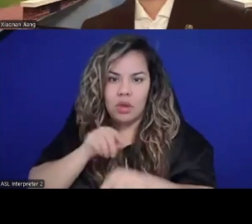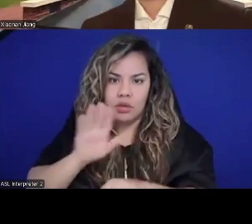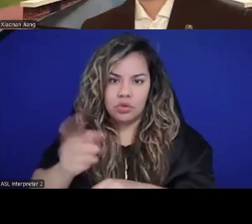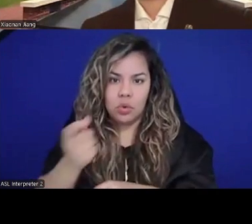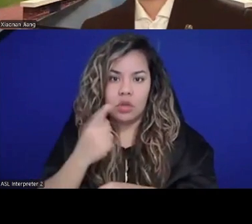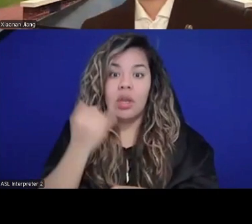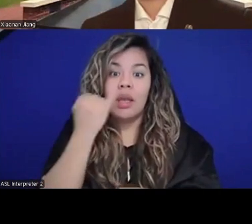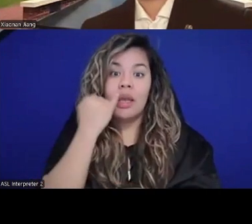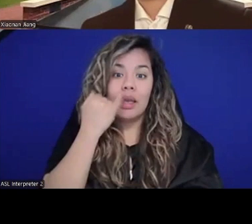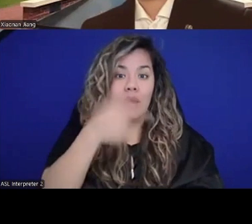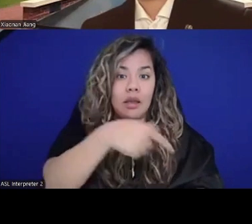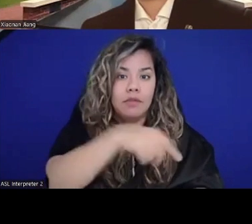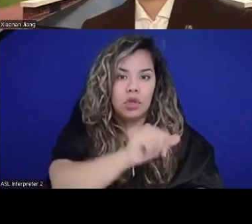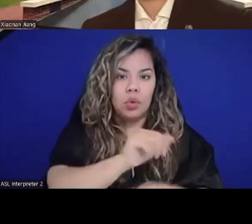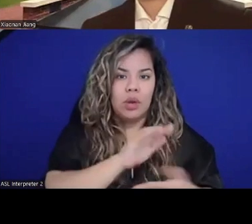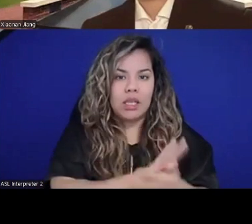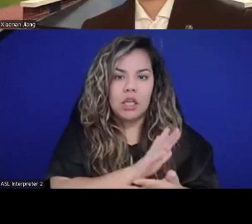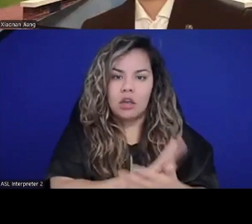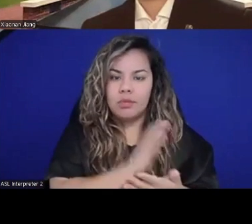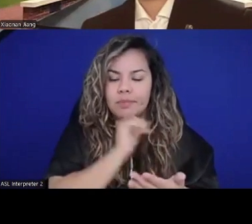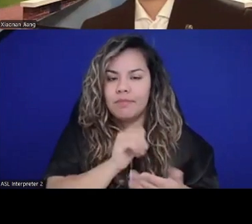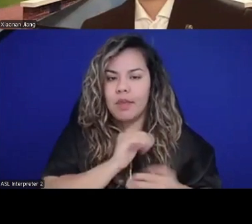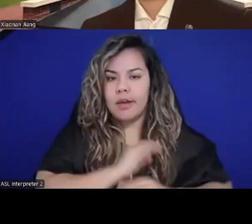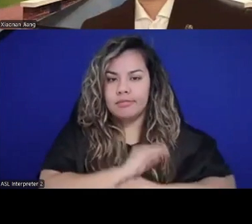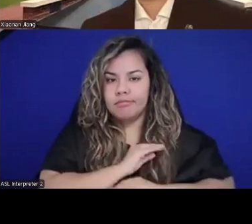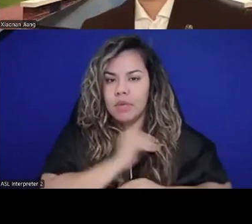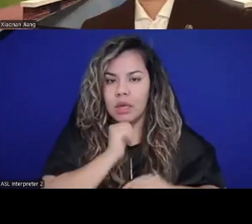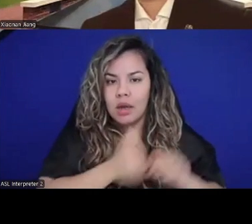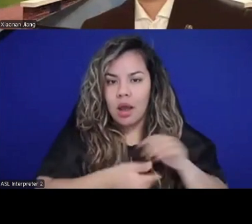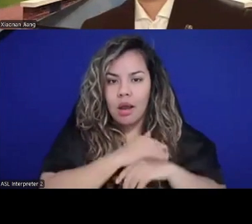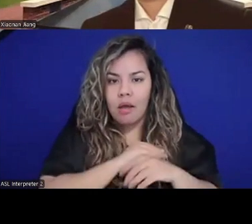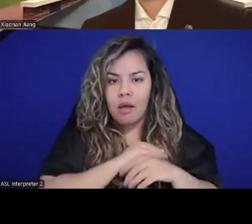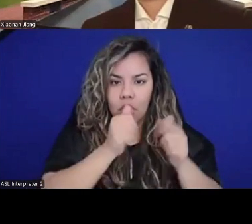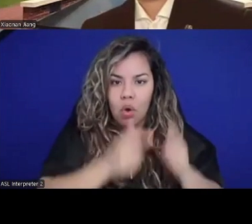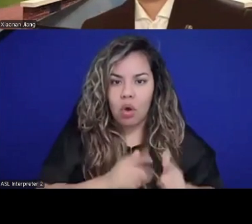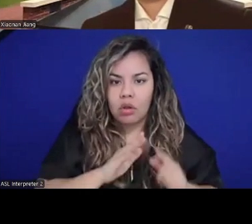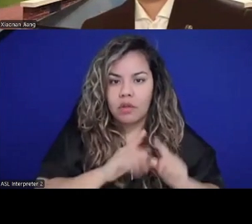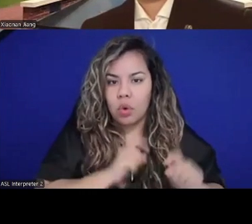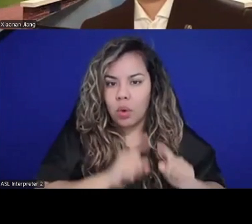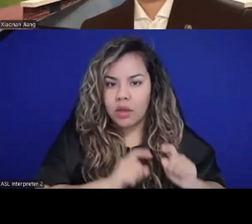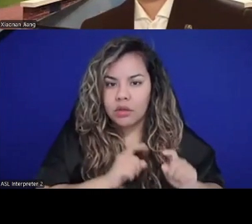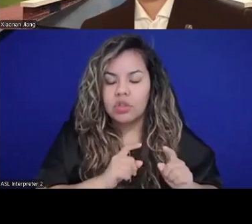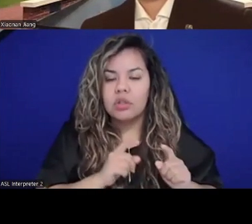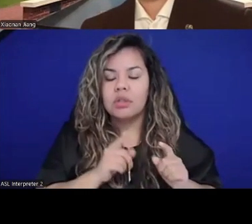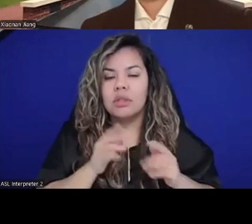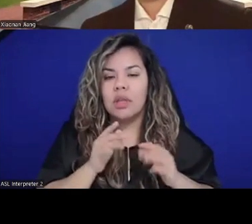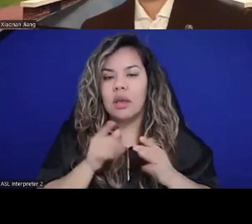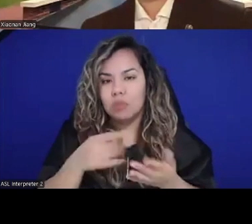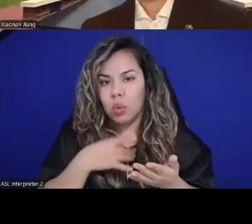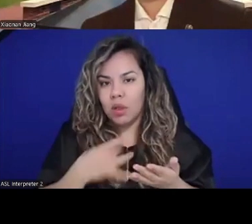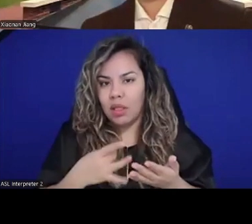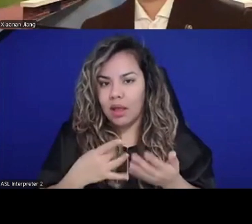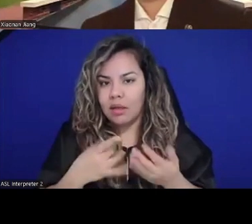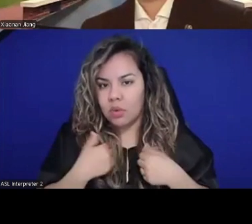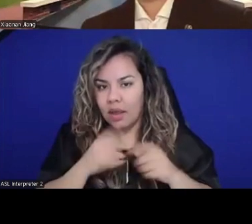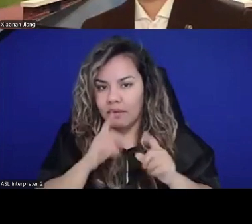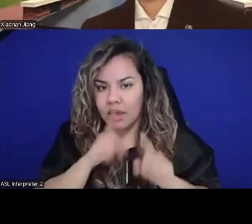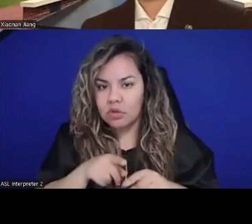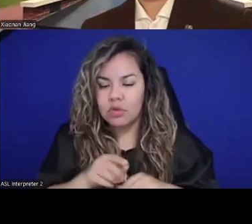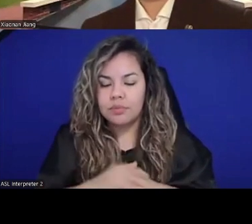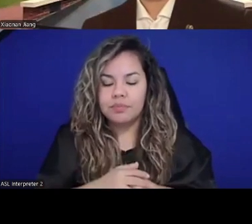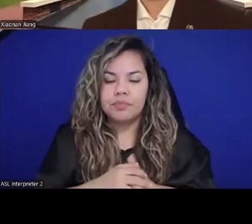Q&A document didn't cover the questions that you would like to get the answer